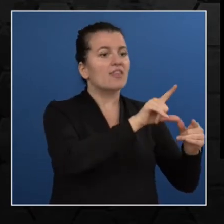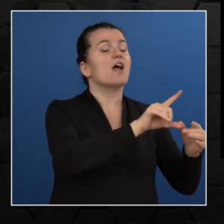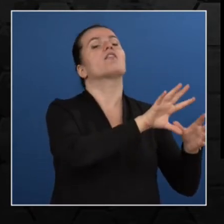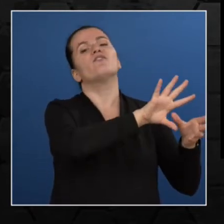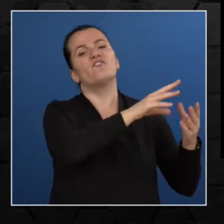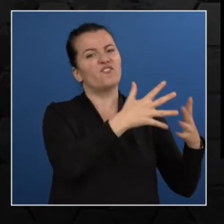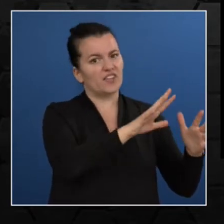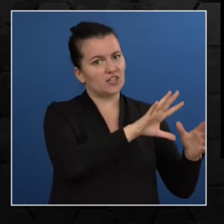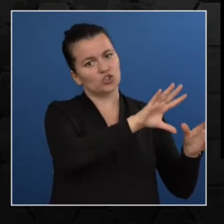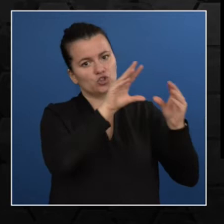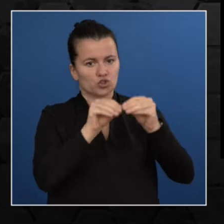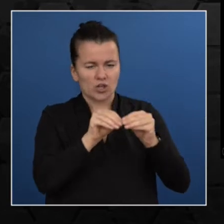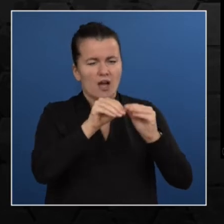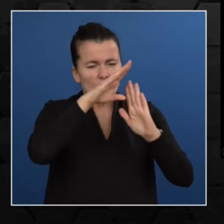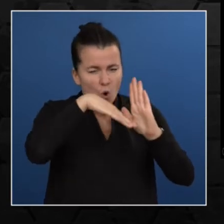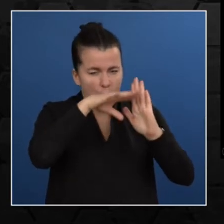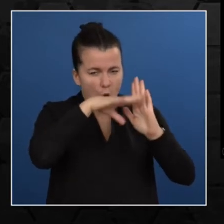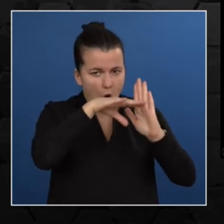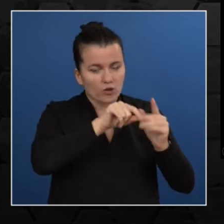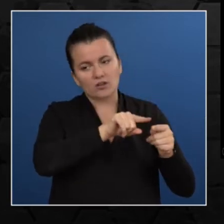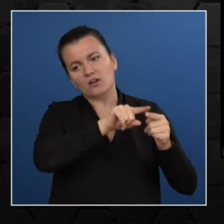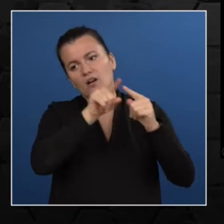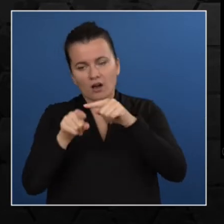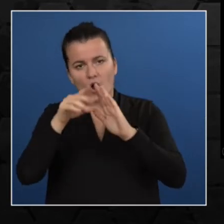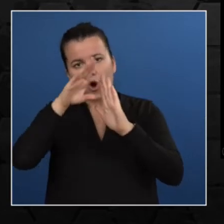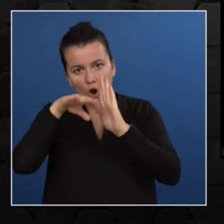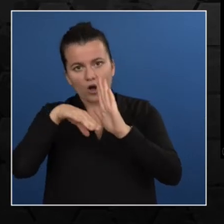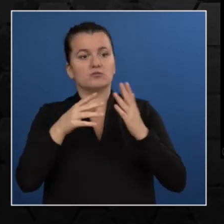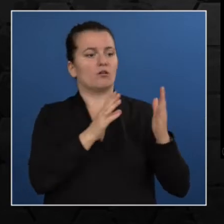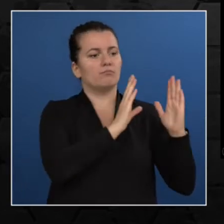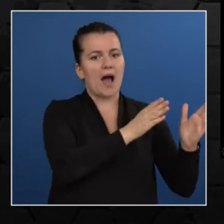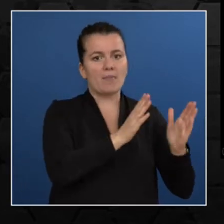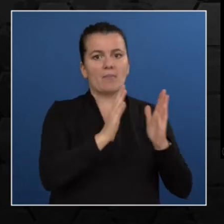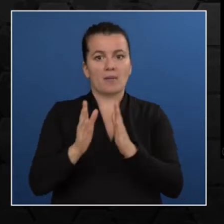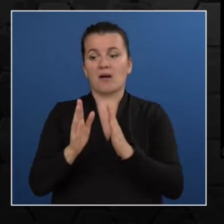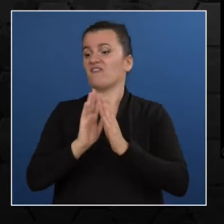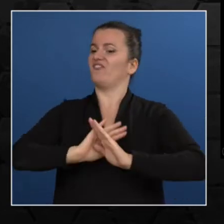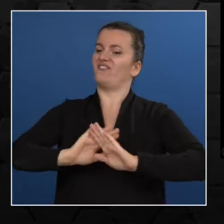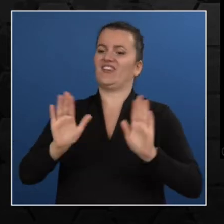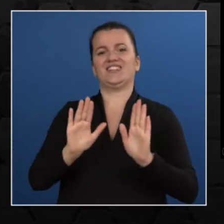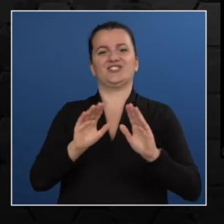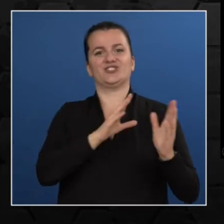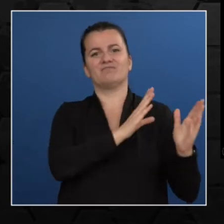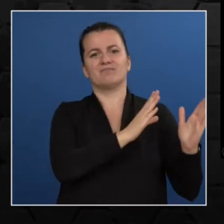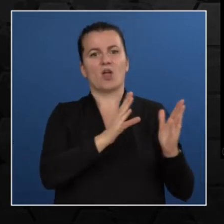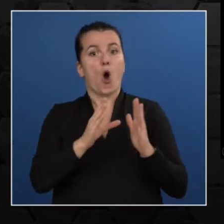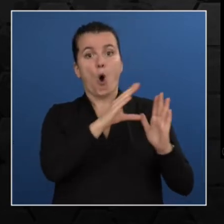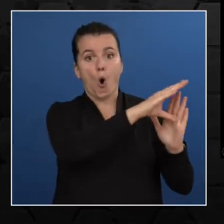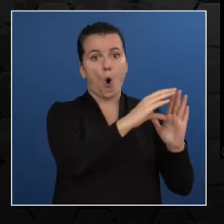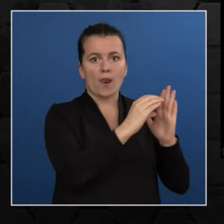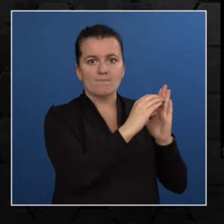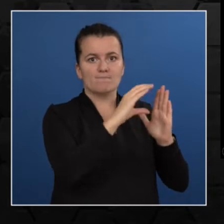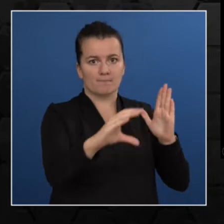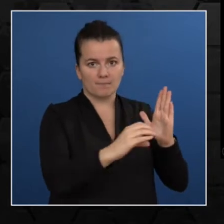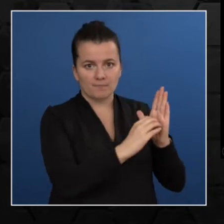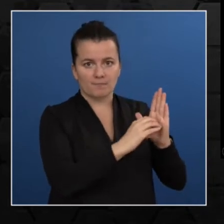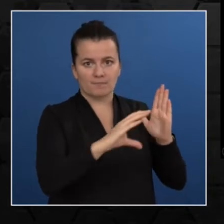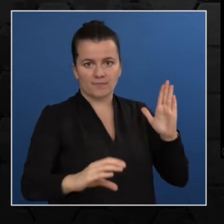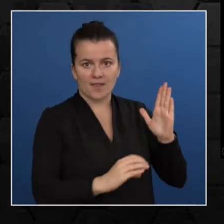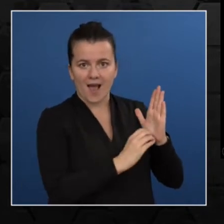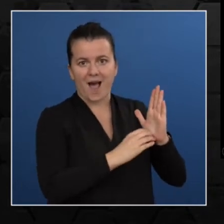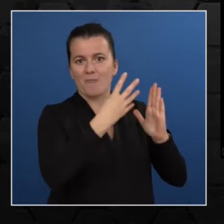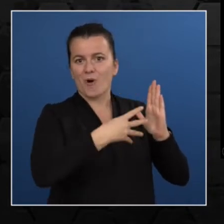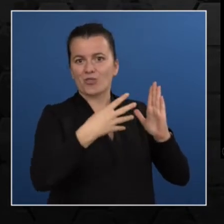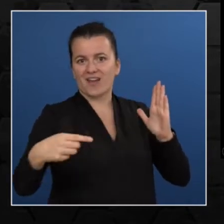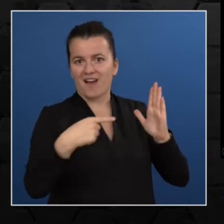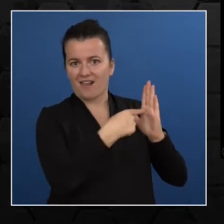for you to understand exactly what you are doing. So there's a pipeline for that does the experiment. It has a pipeline that does this. It has a pipeline that does,